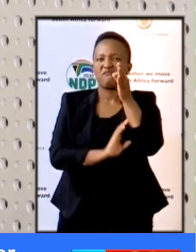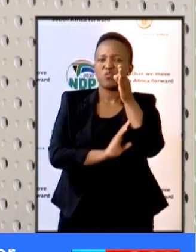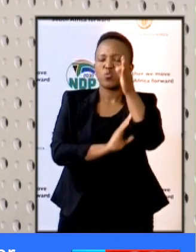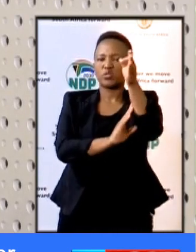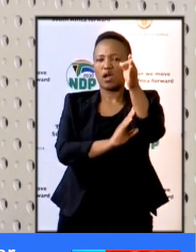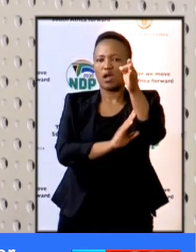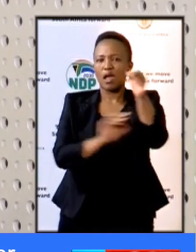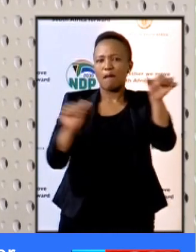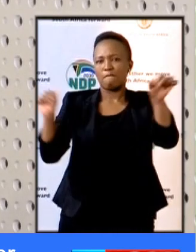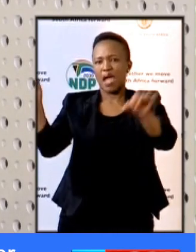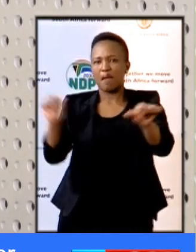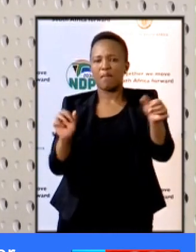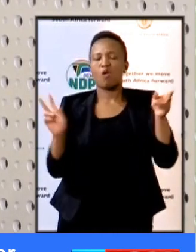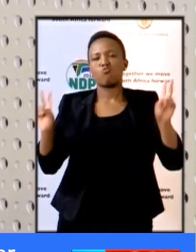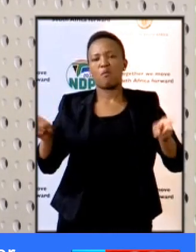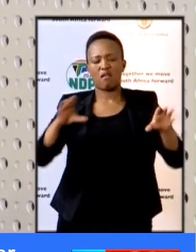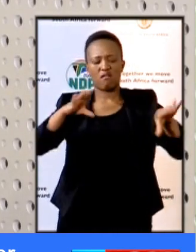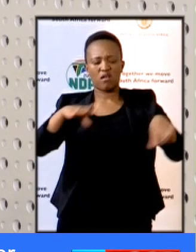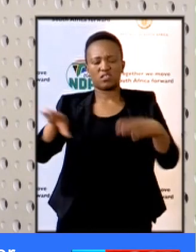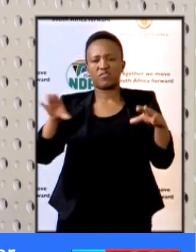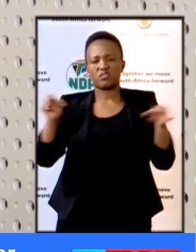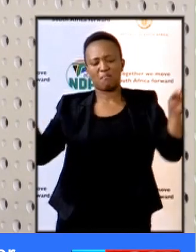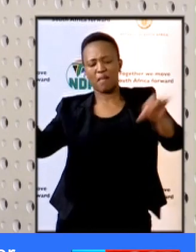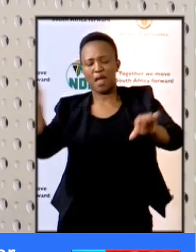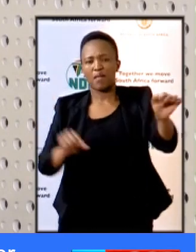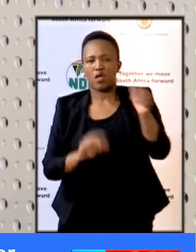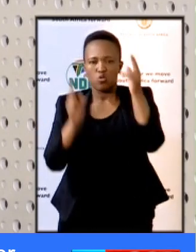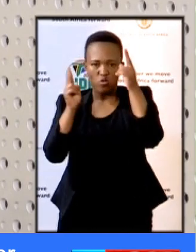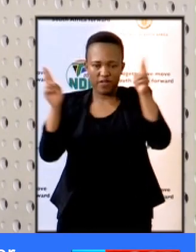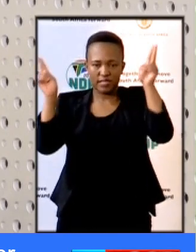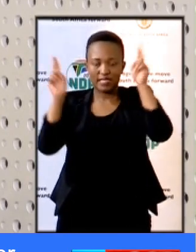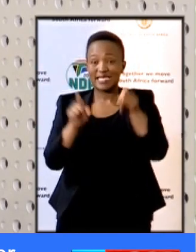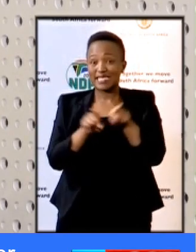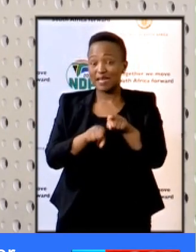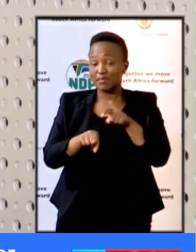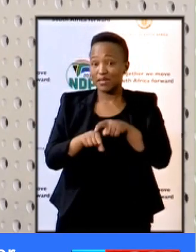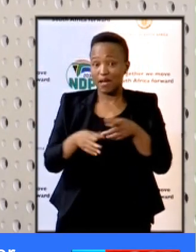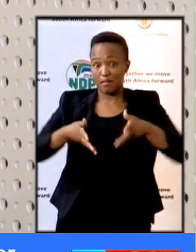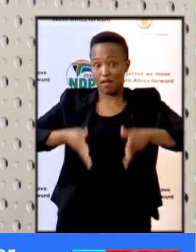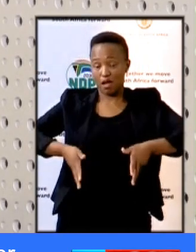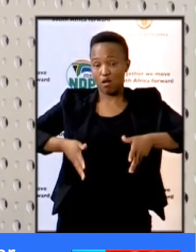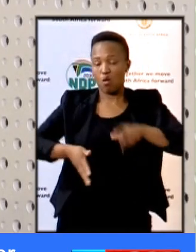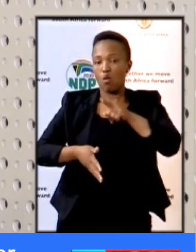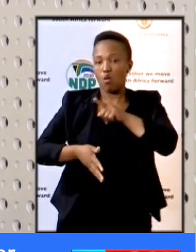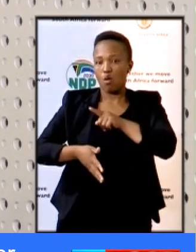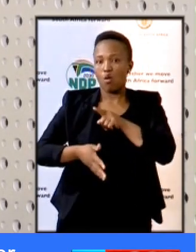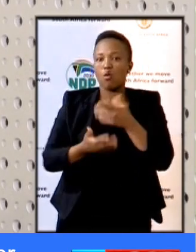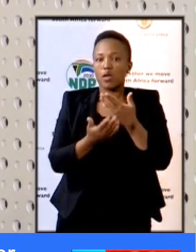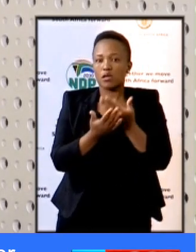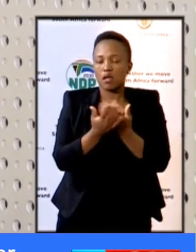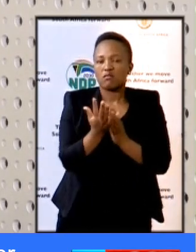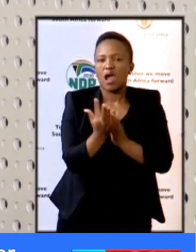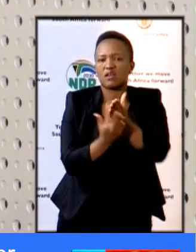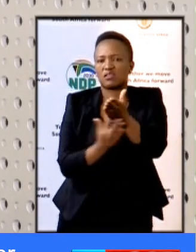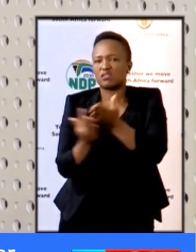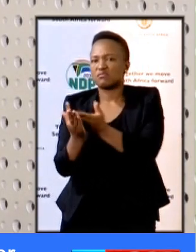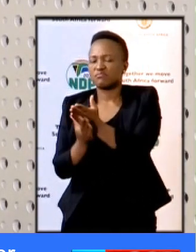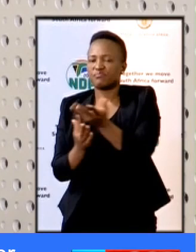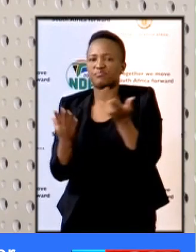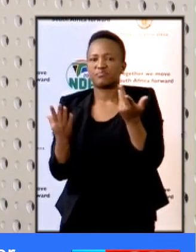normalization of activity on our campuses, whilst in the current period being able to access where appropriate